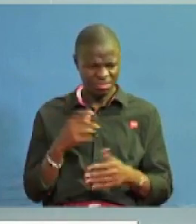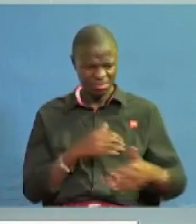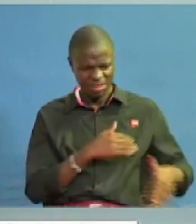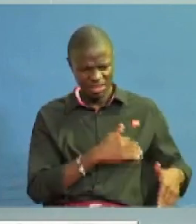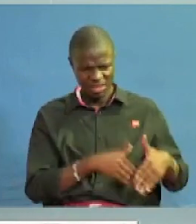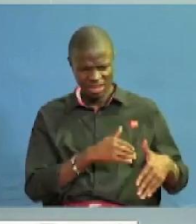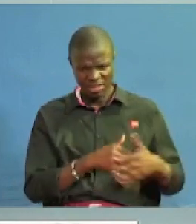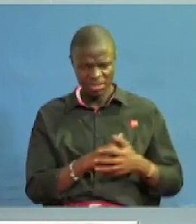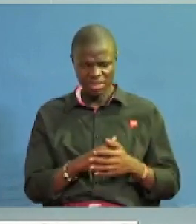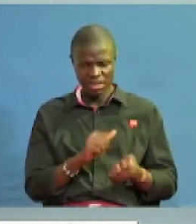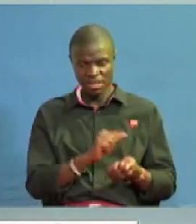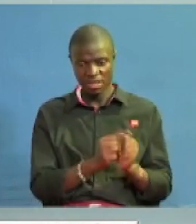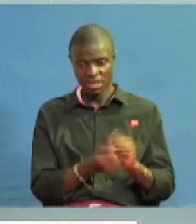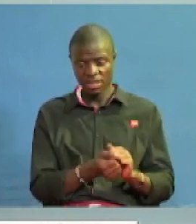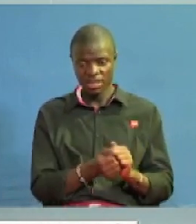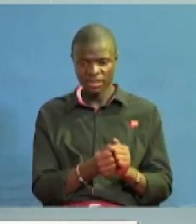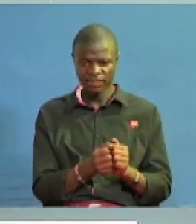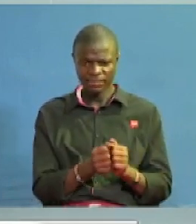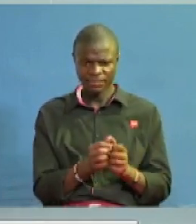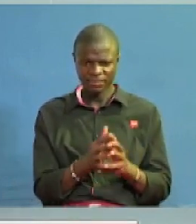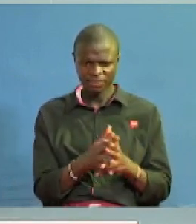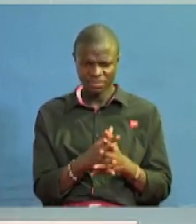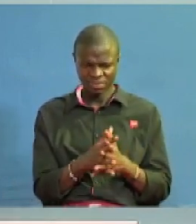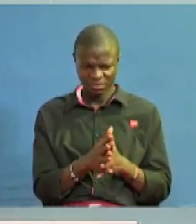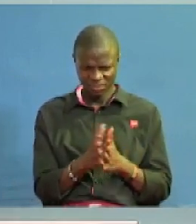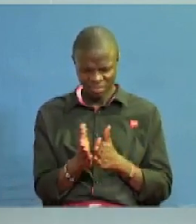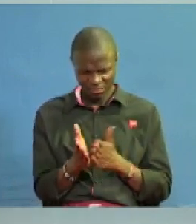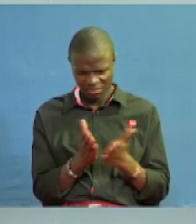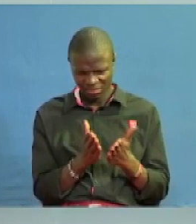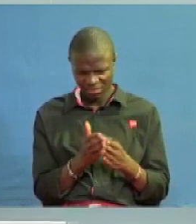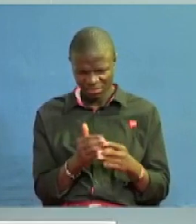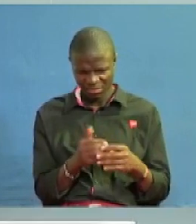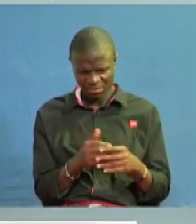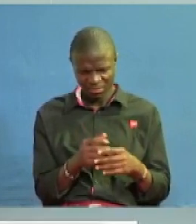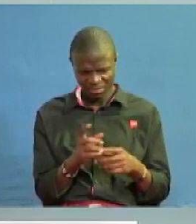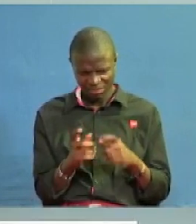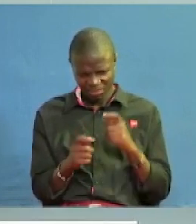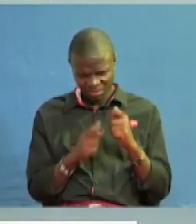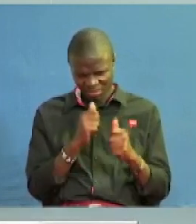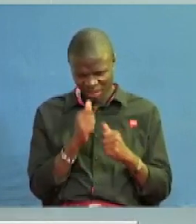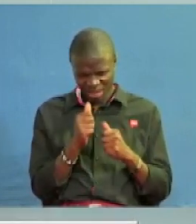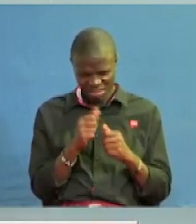is MSME, stating that the NSE has untapped